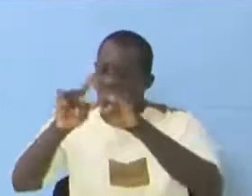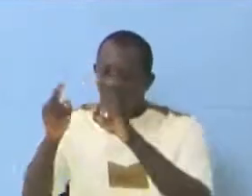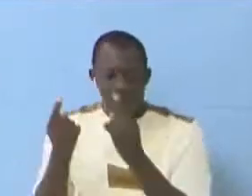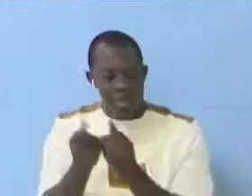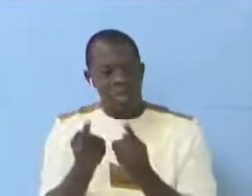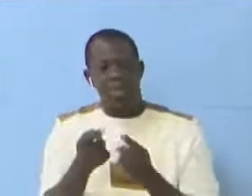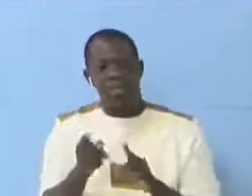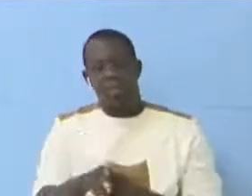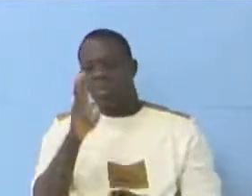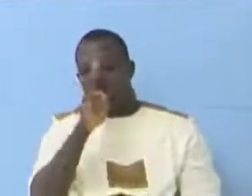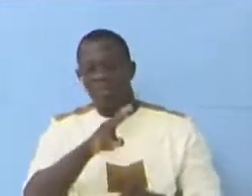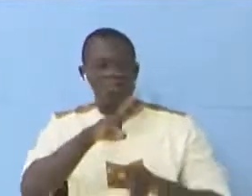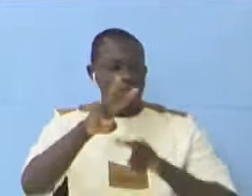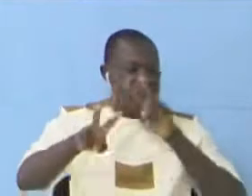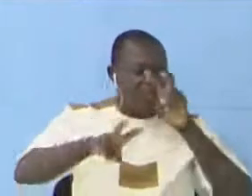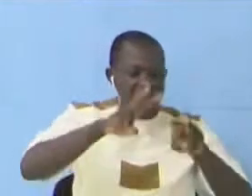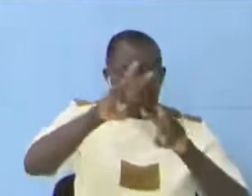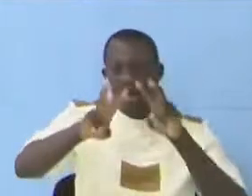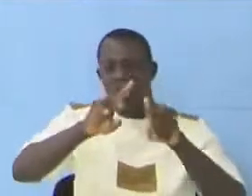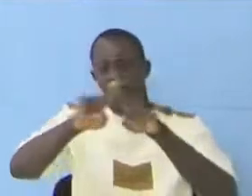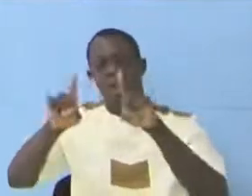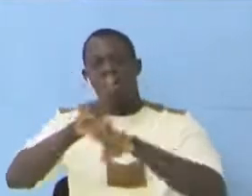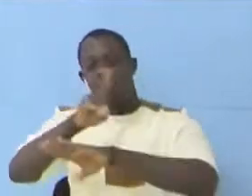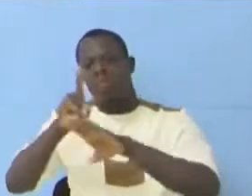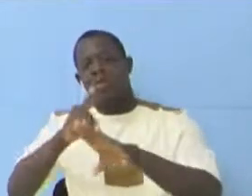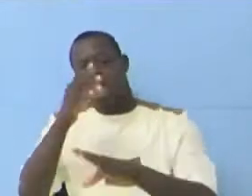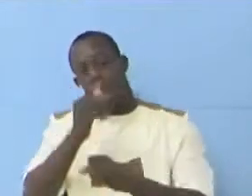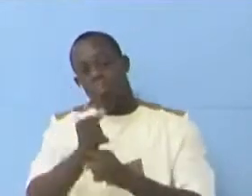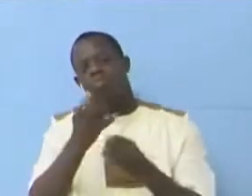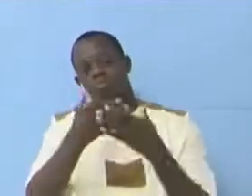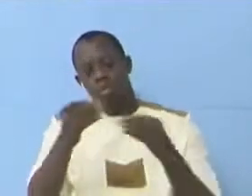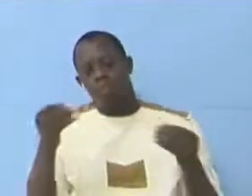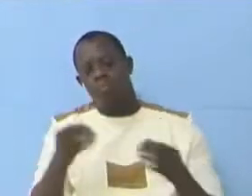doon daw. He will take care of it.